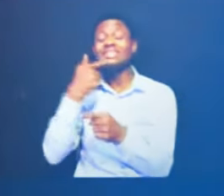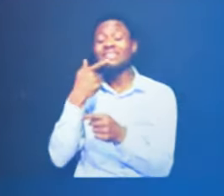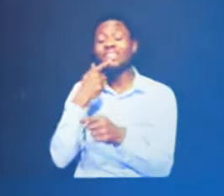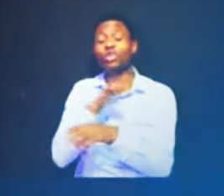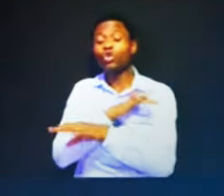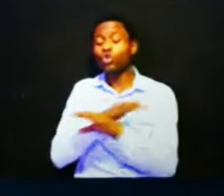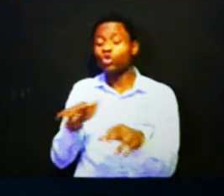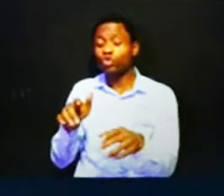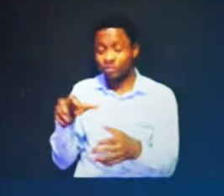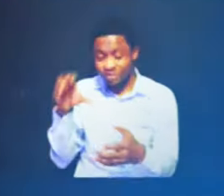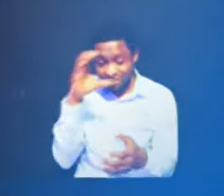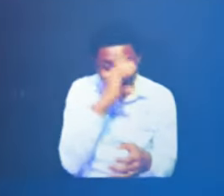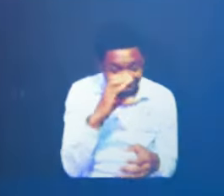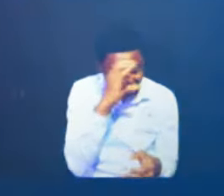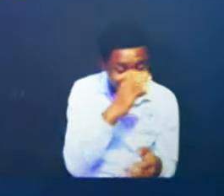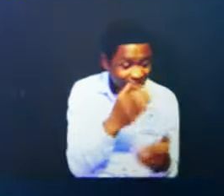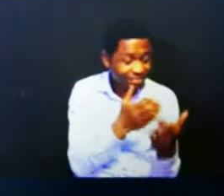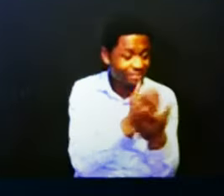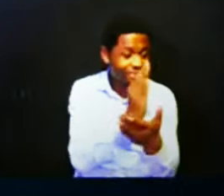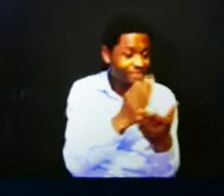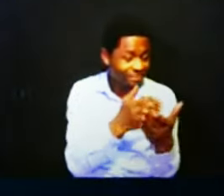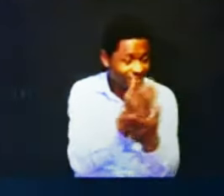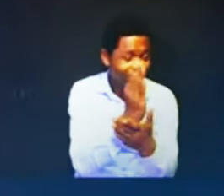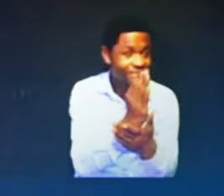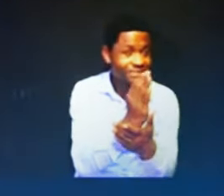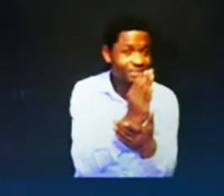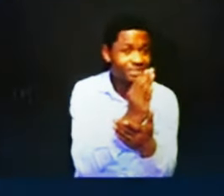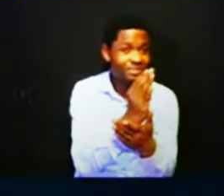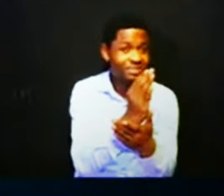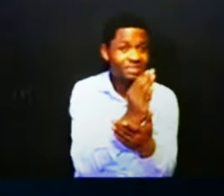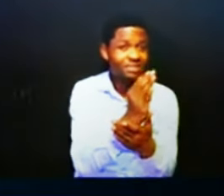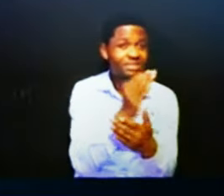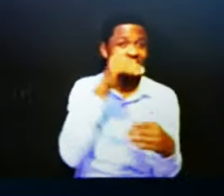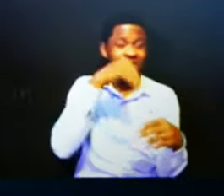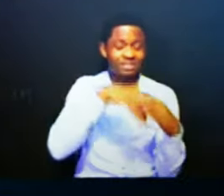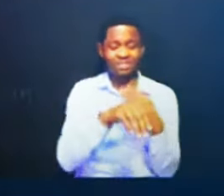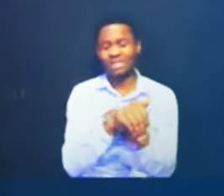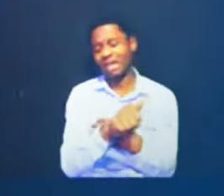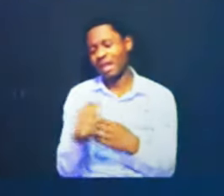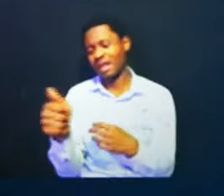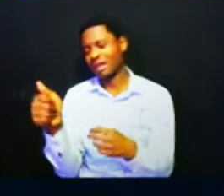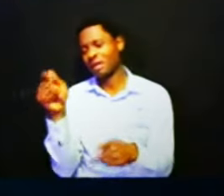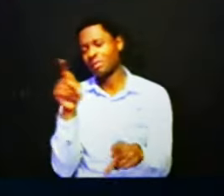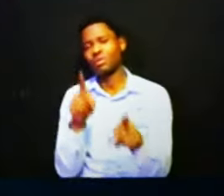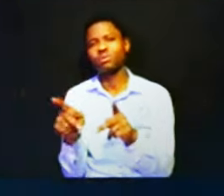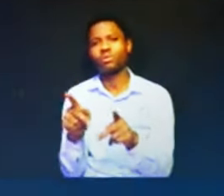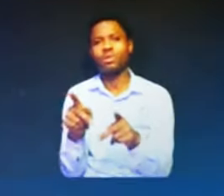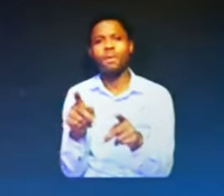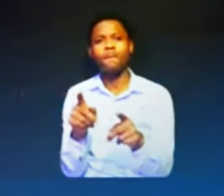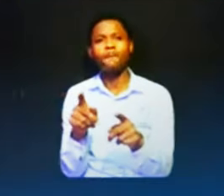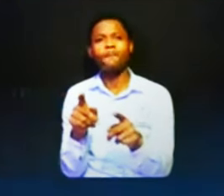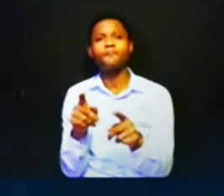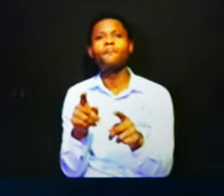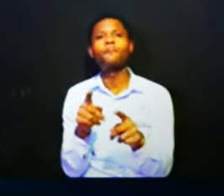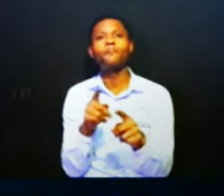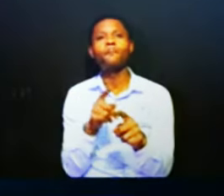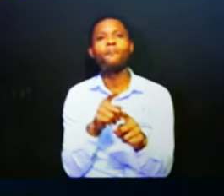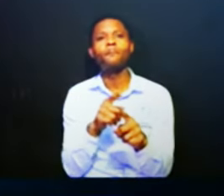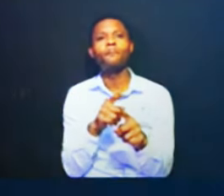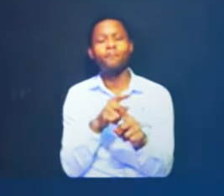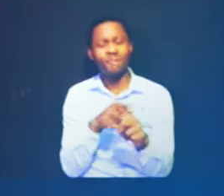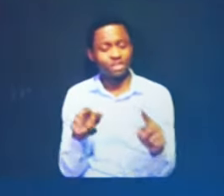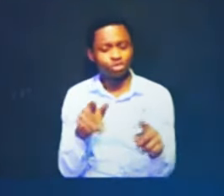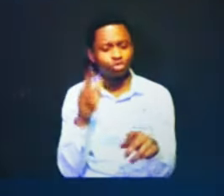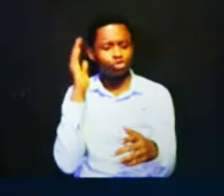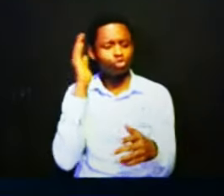but don't cease to be righteous yourself. Men hwehwe trene en free obi biara mu nemu bo modin se wo obebbo